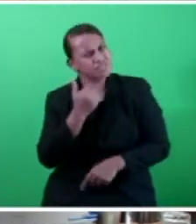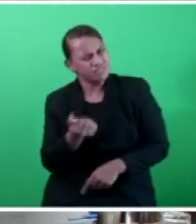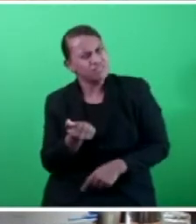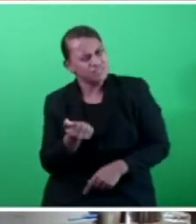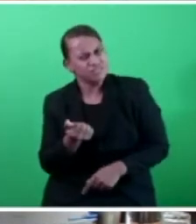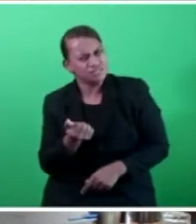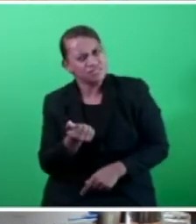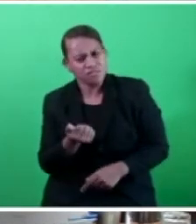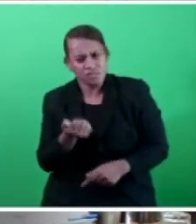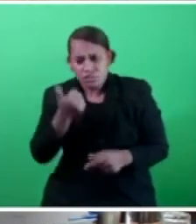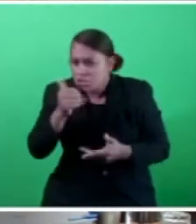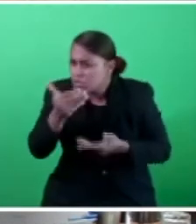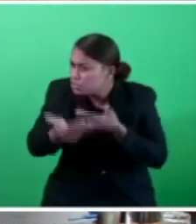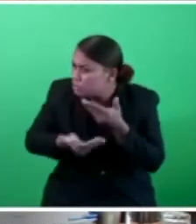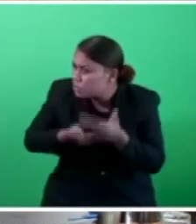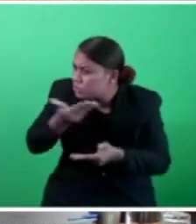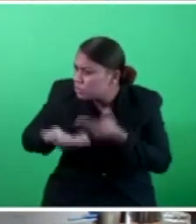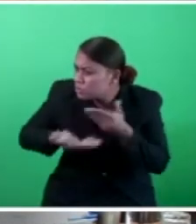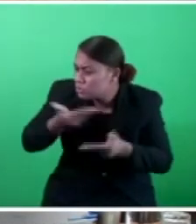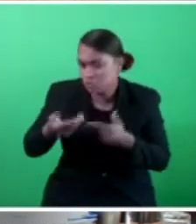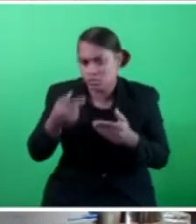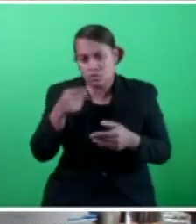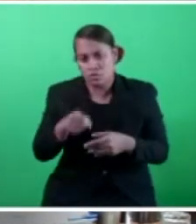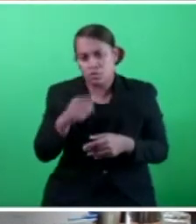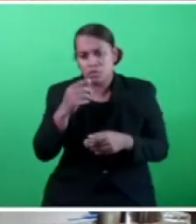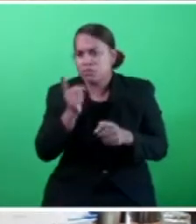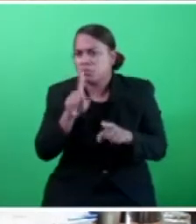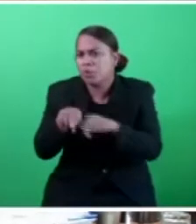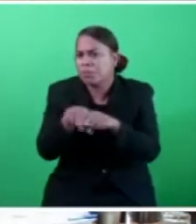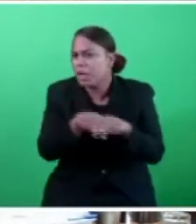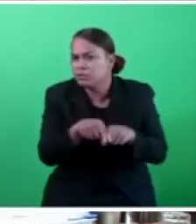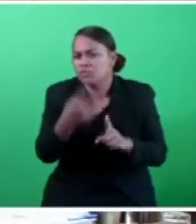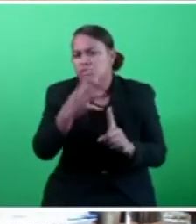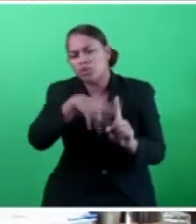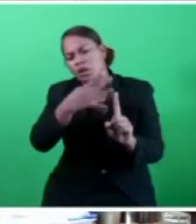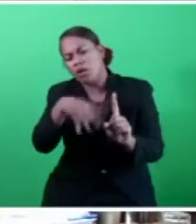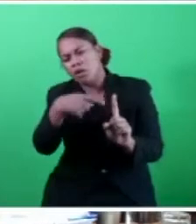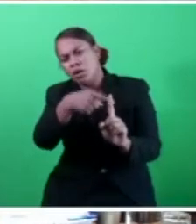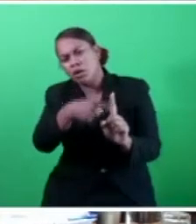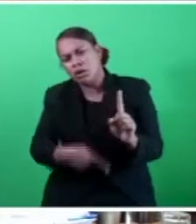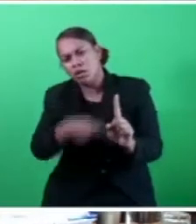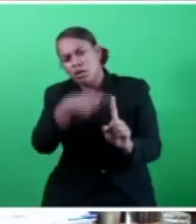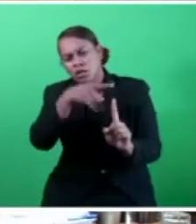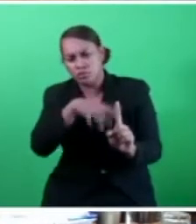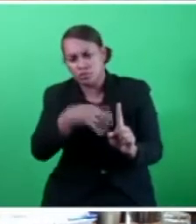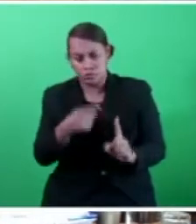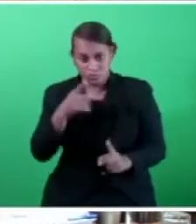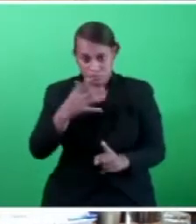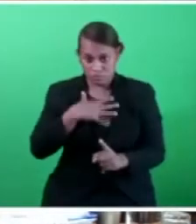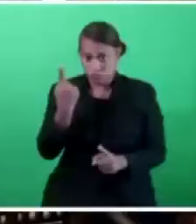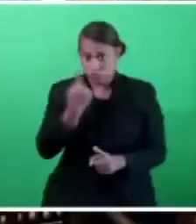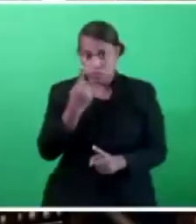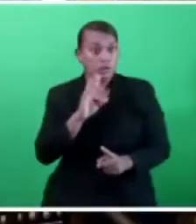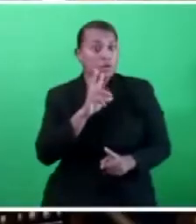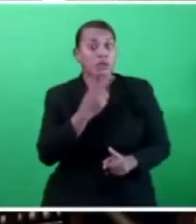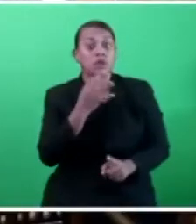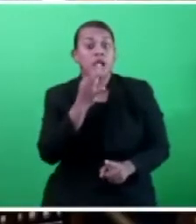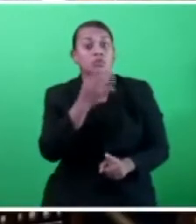Can he explain in detail what that means? Because the tourists said they were not screened.